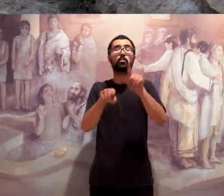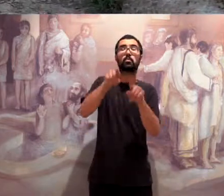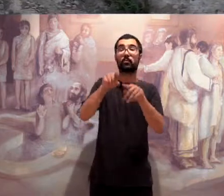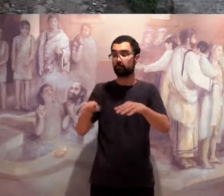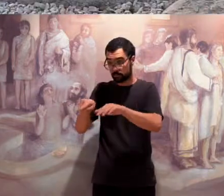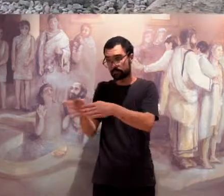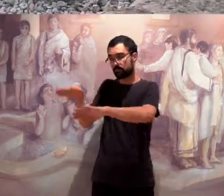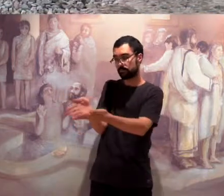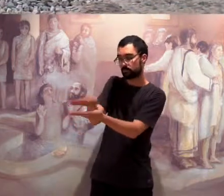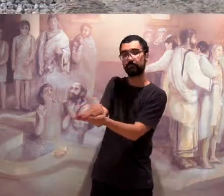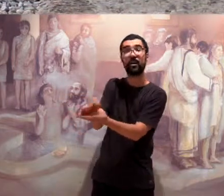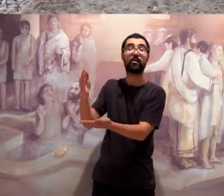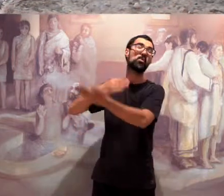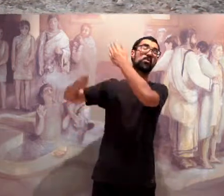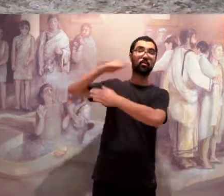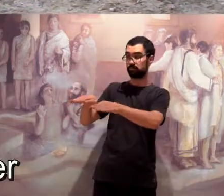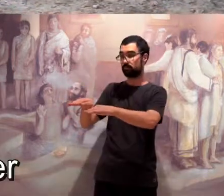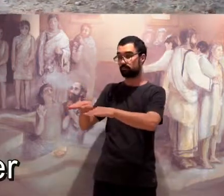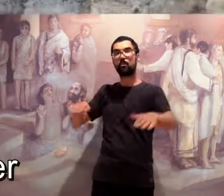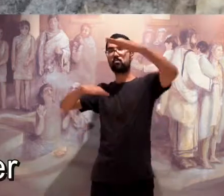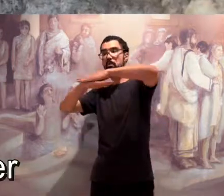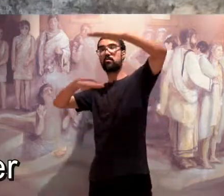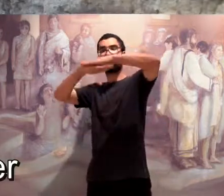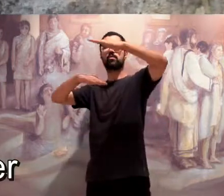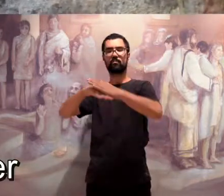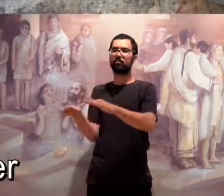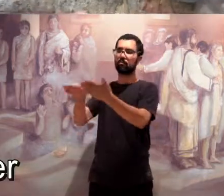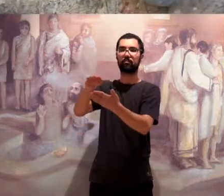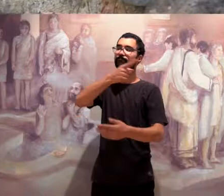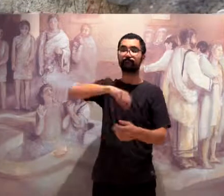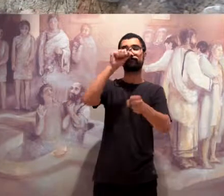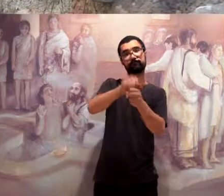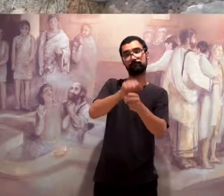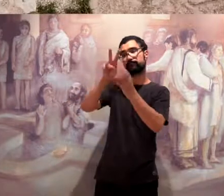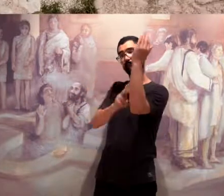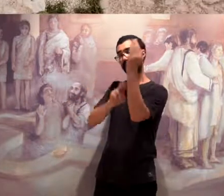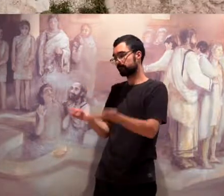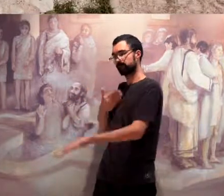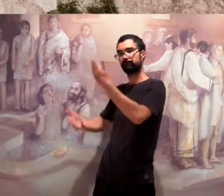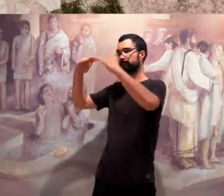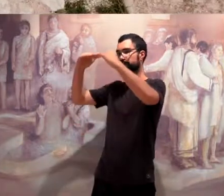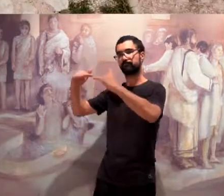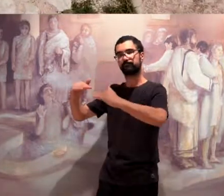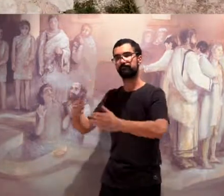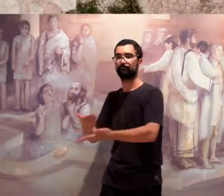as there were others on top of these, which were taken out in order to continue